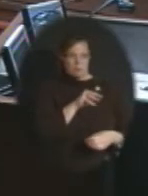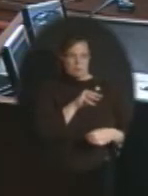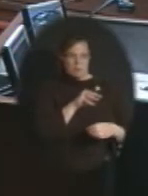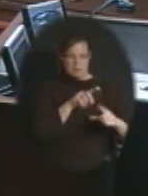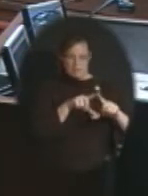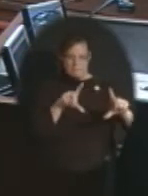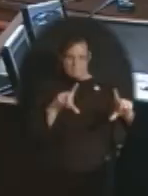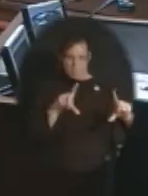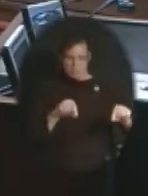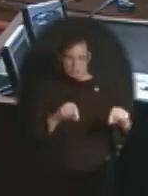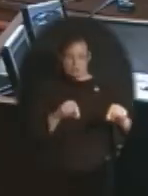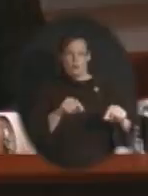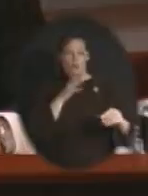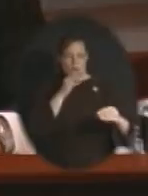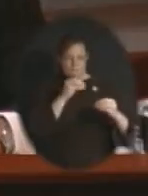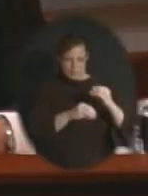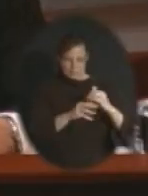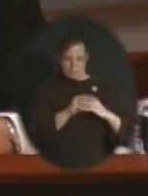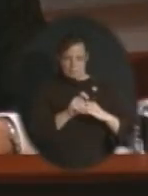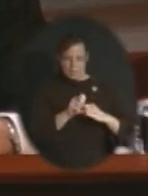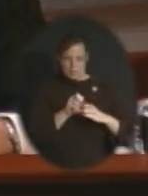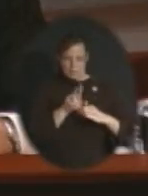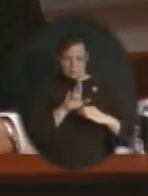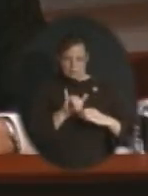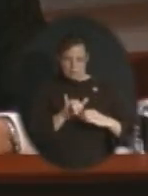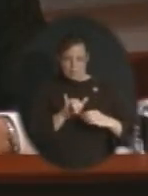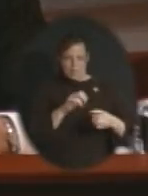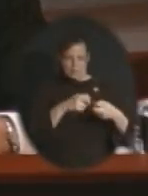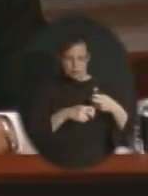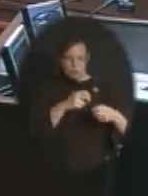issues? It does. It will correct the masonry issue at the Food Production Center.